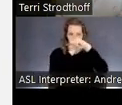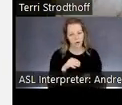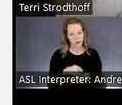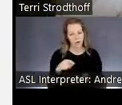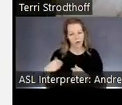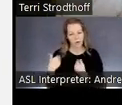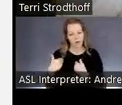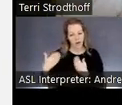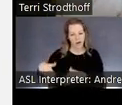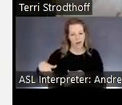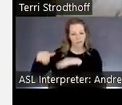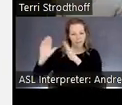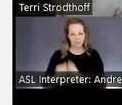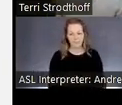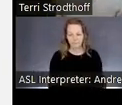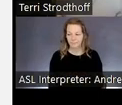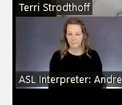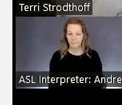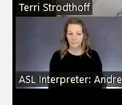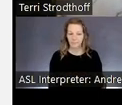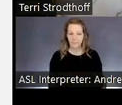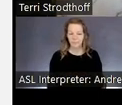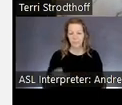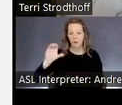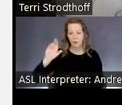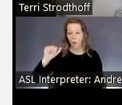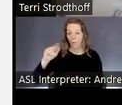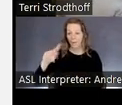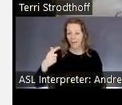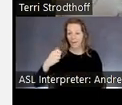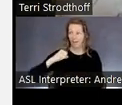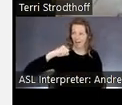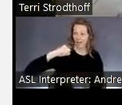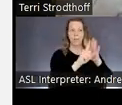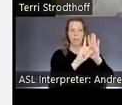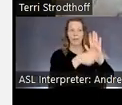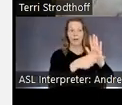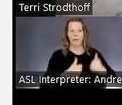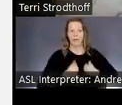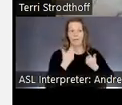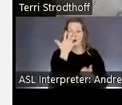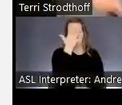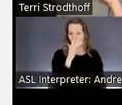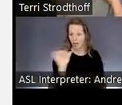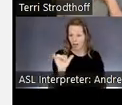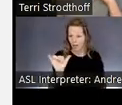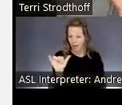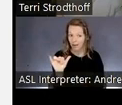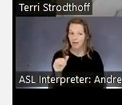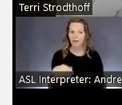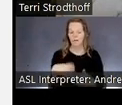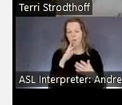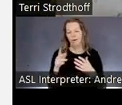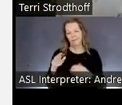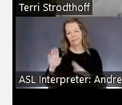And we learn that very early. And what might those coping mechanisms look like as we grow older? Or coping mechanisms or adaptive behaviors,